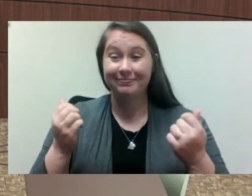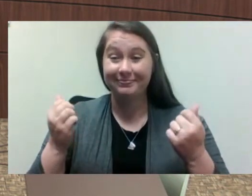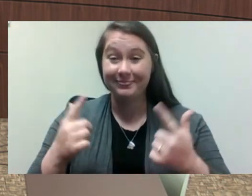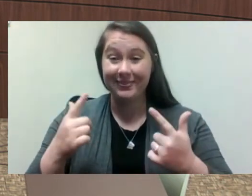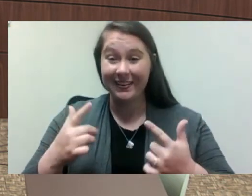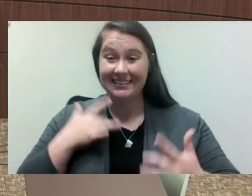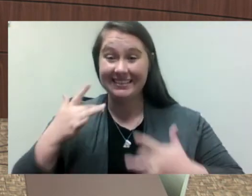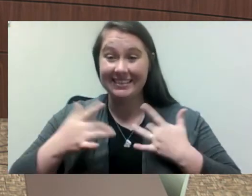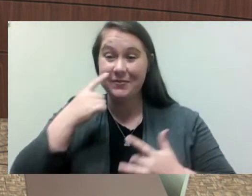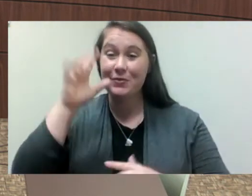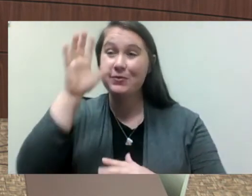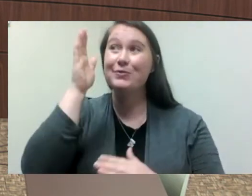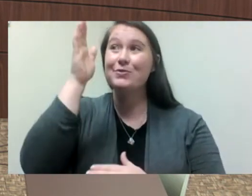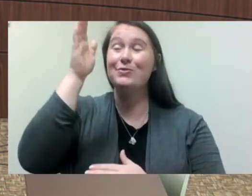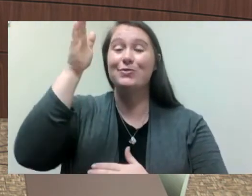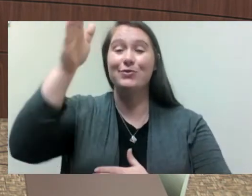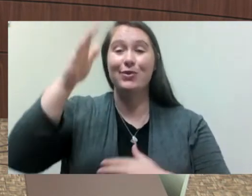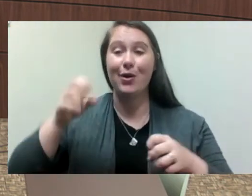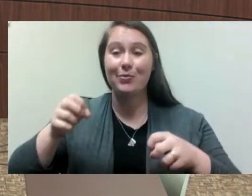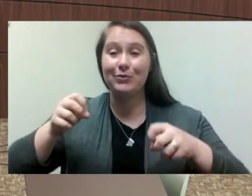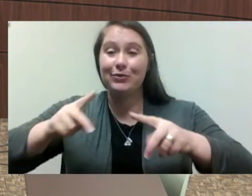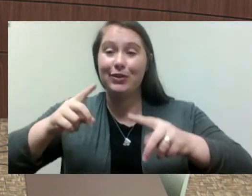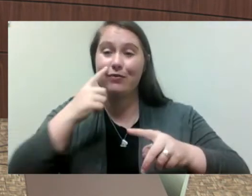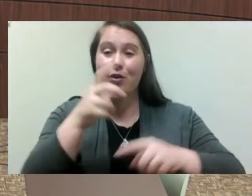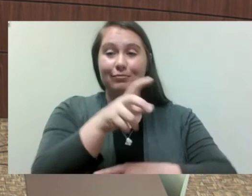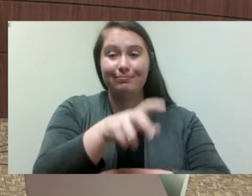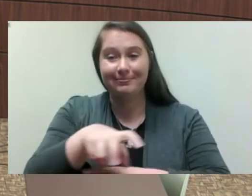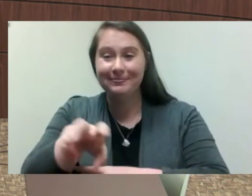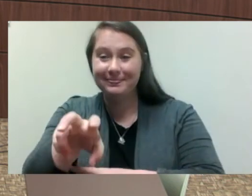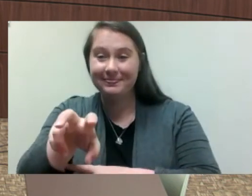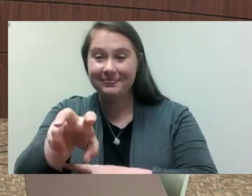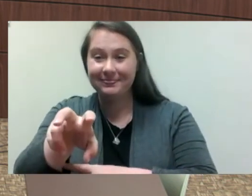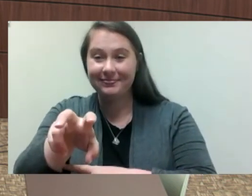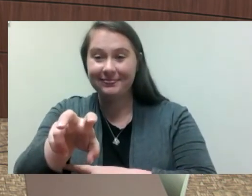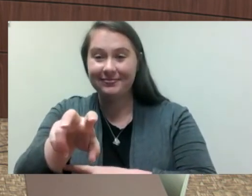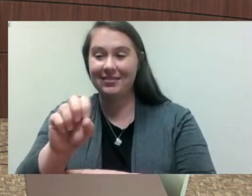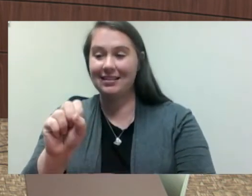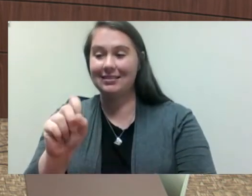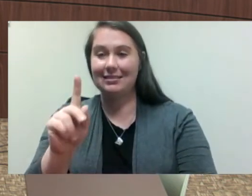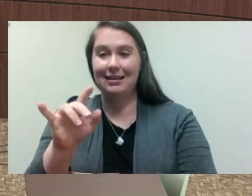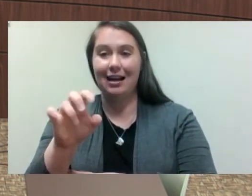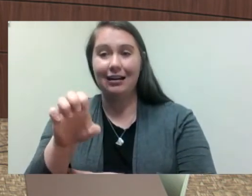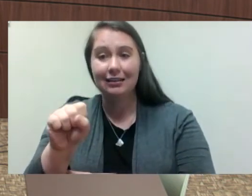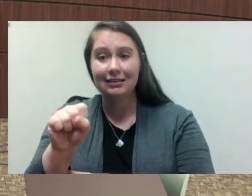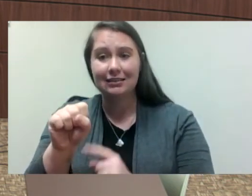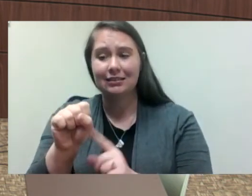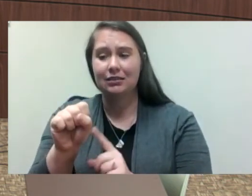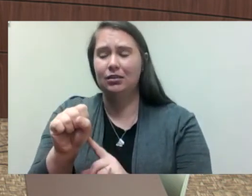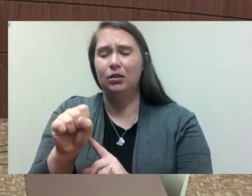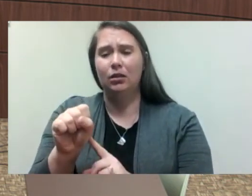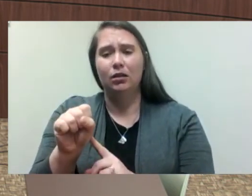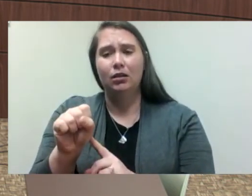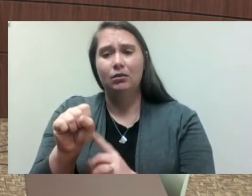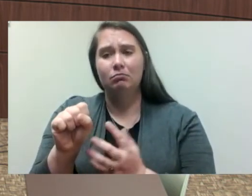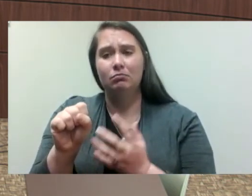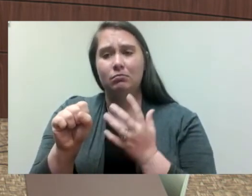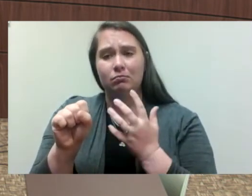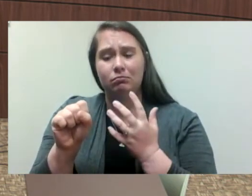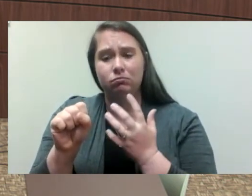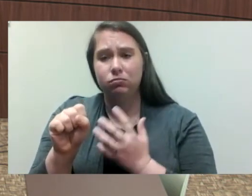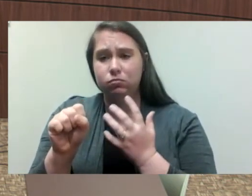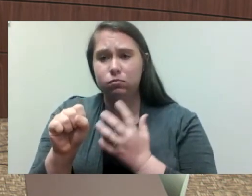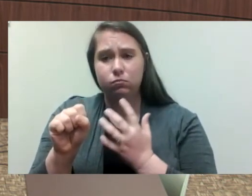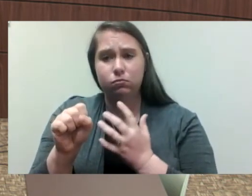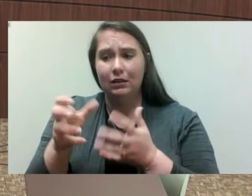the future and the opportunity to transition. Mr. Sykes leaves a big hole on our board,